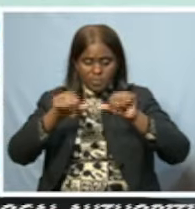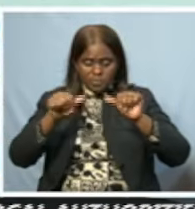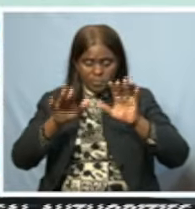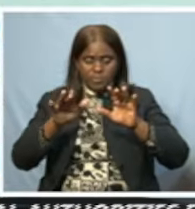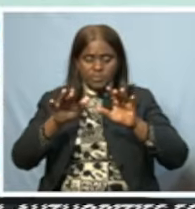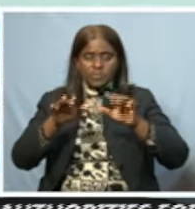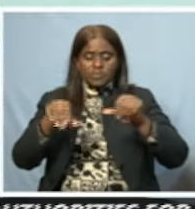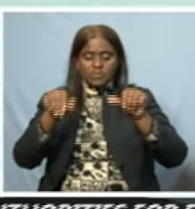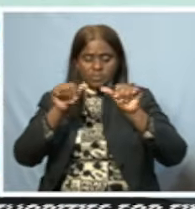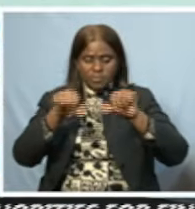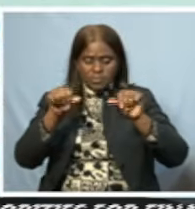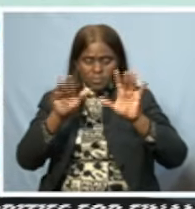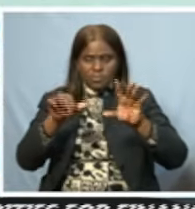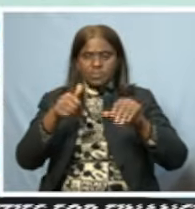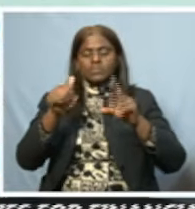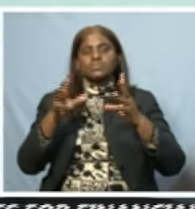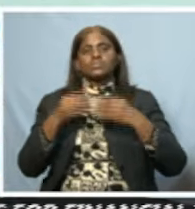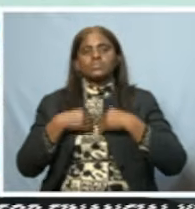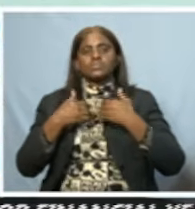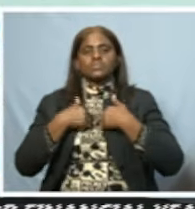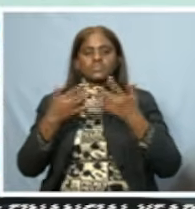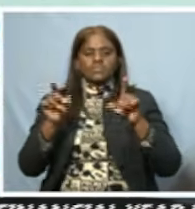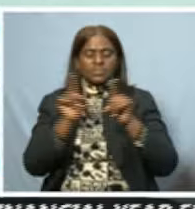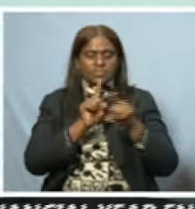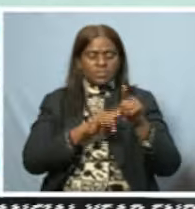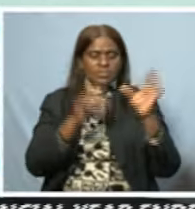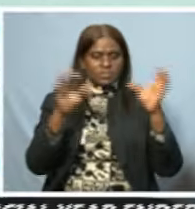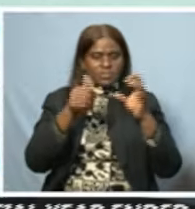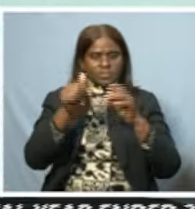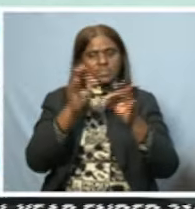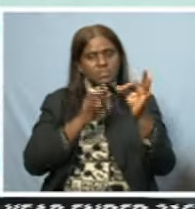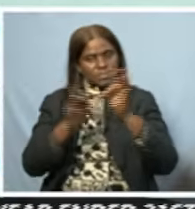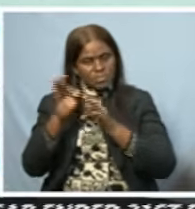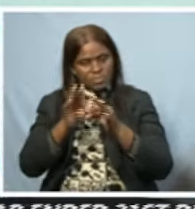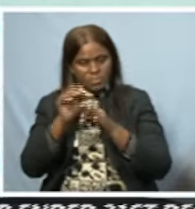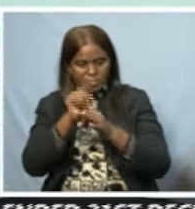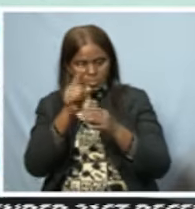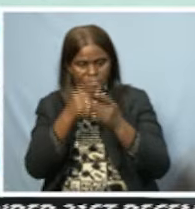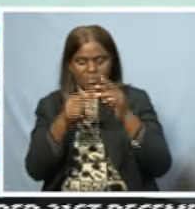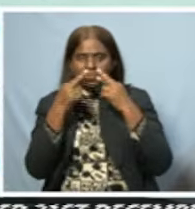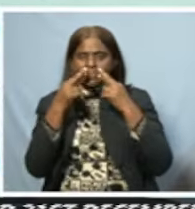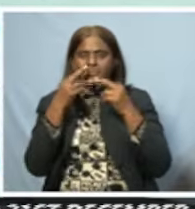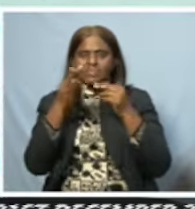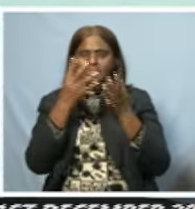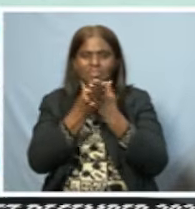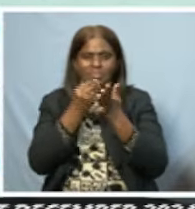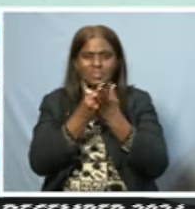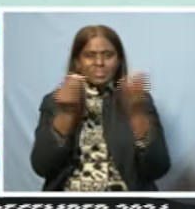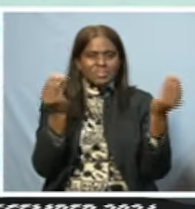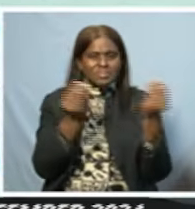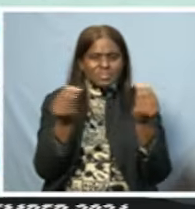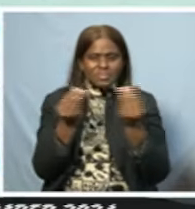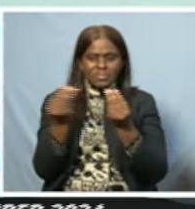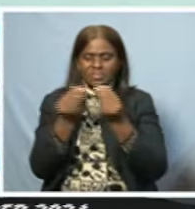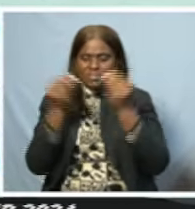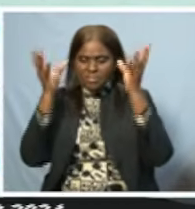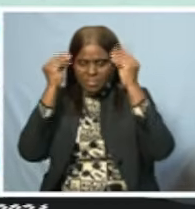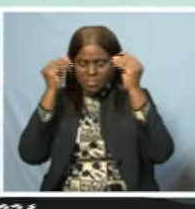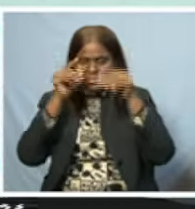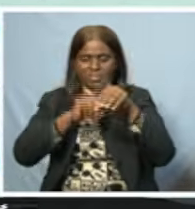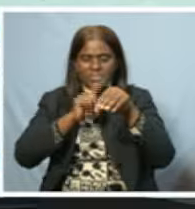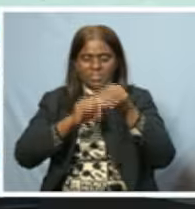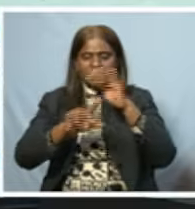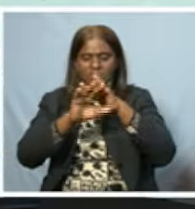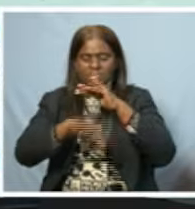findings are acknowledged, and the Council would wish to state that this was as a result of financial constraints experienced during the